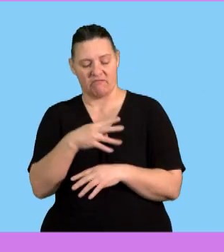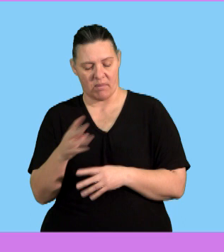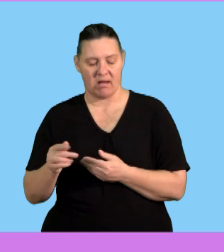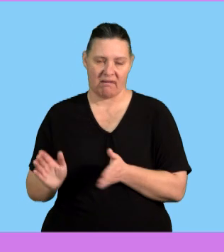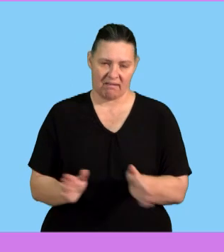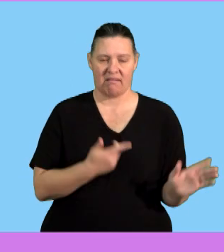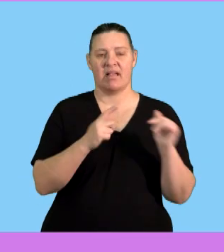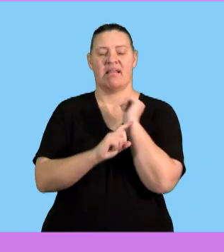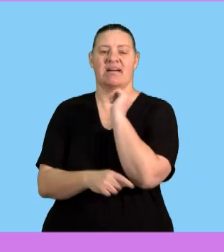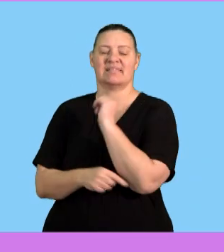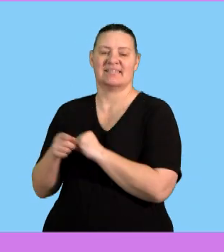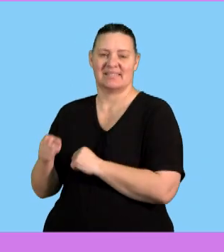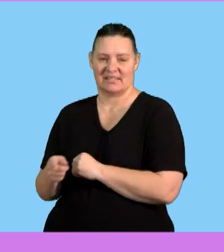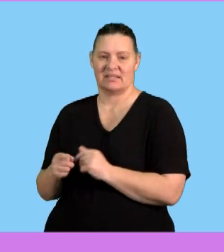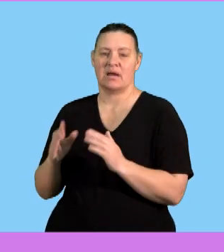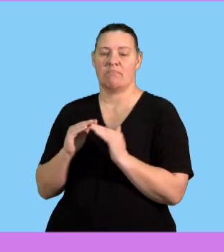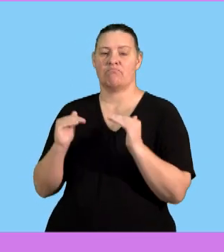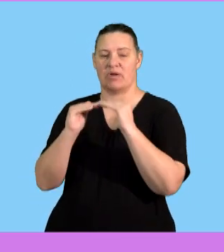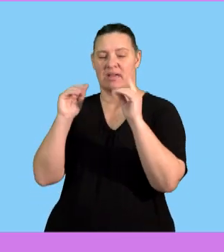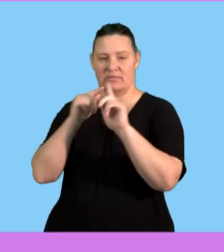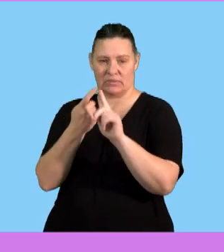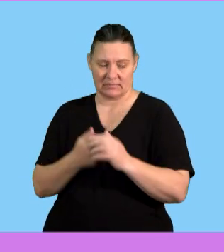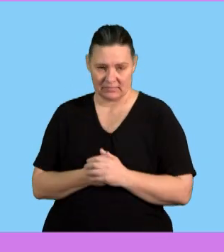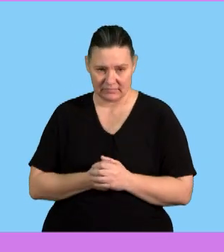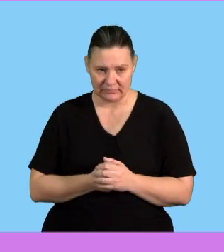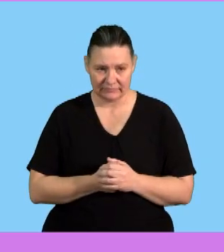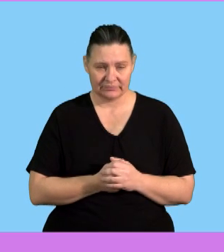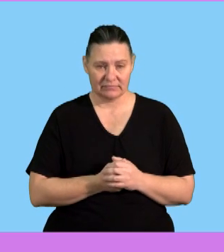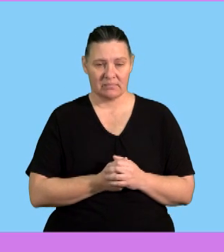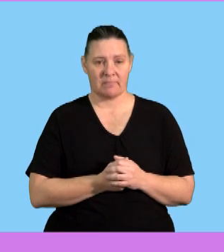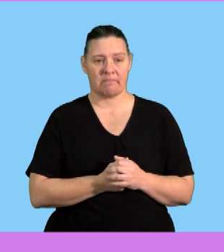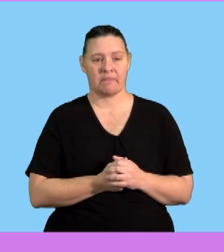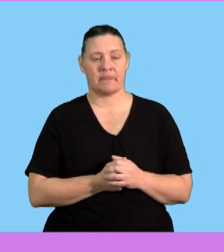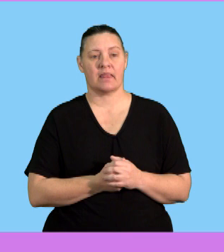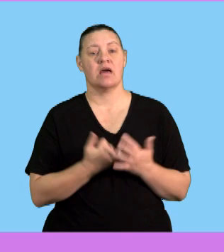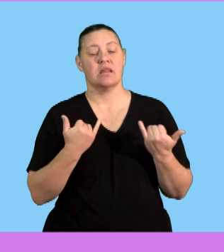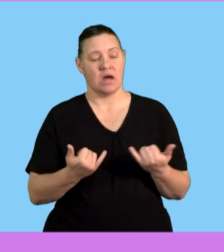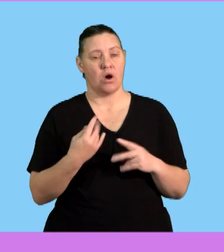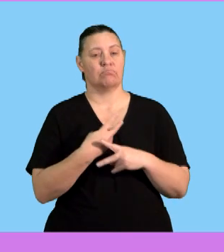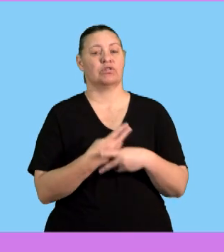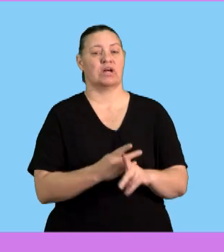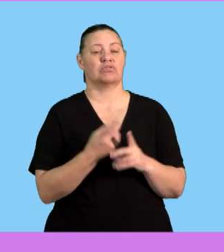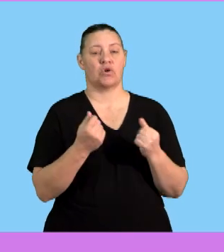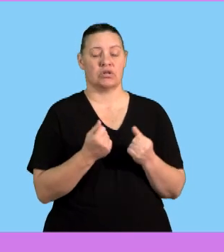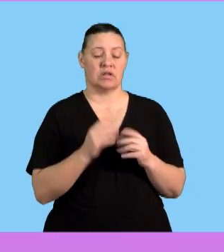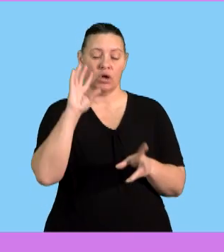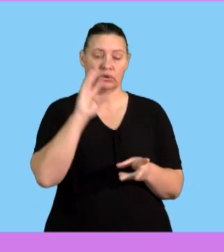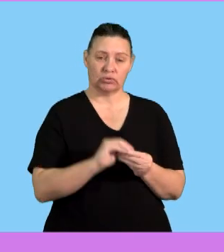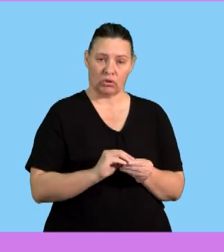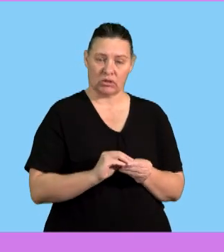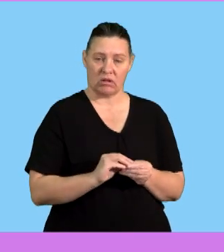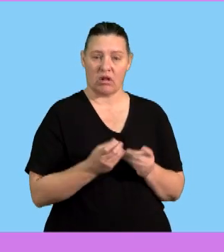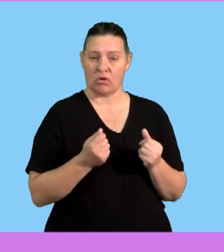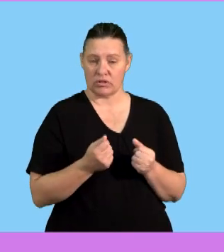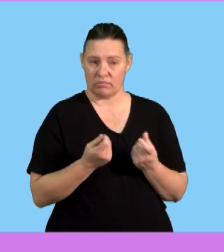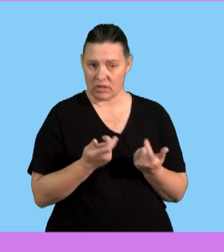formulas, and after that to the break-even point. Now, production cost and total cost